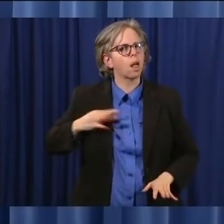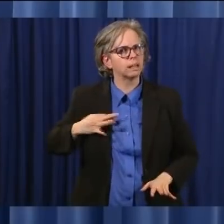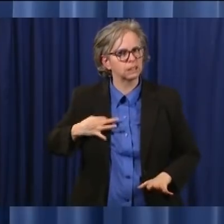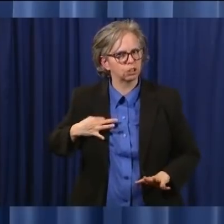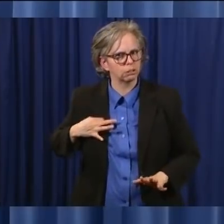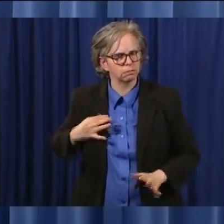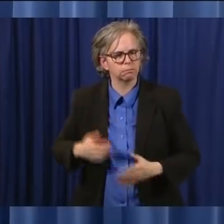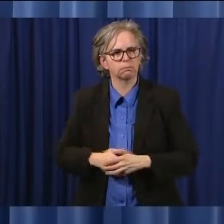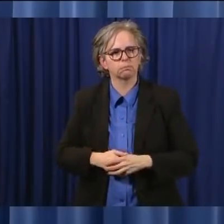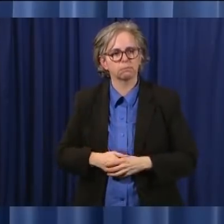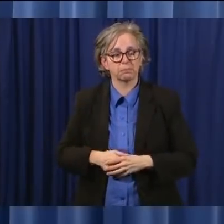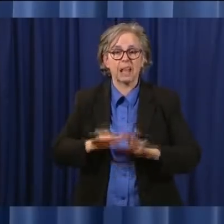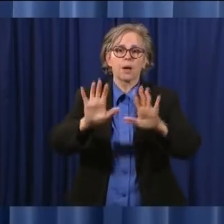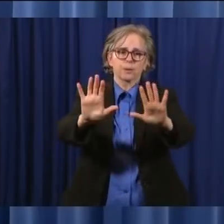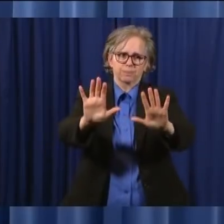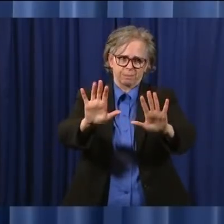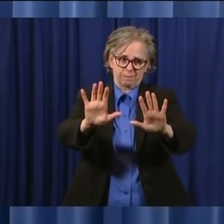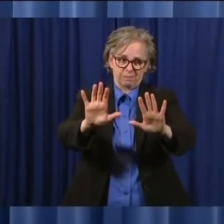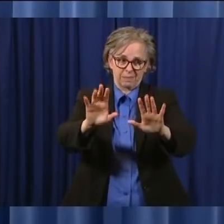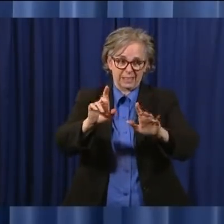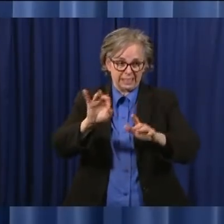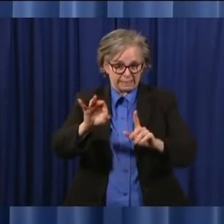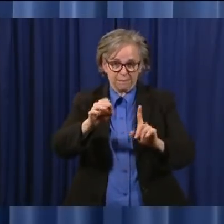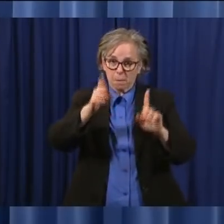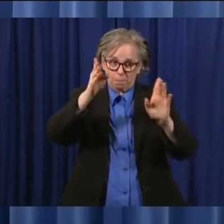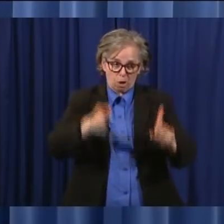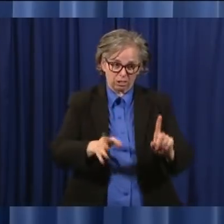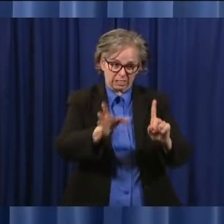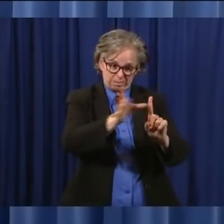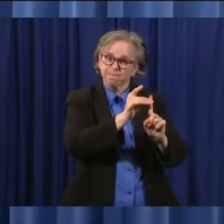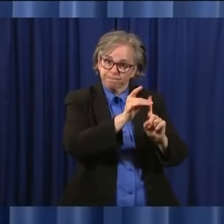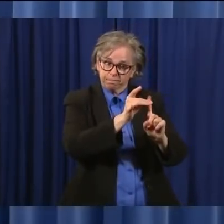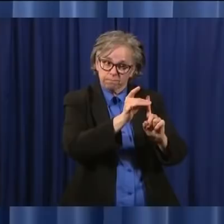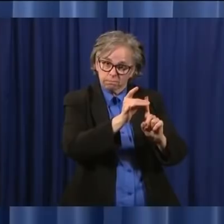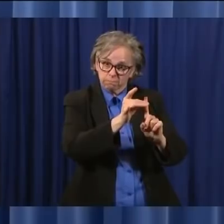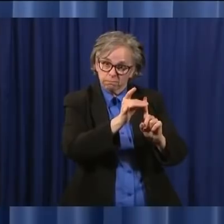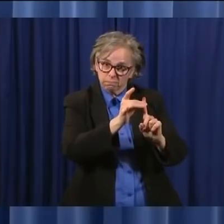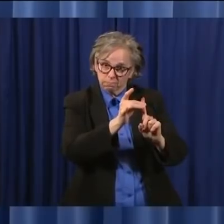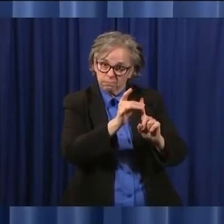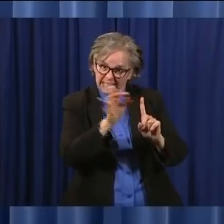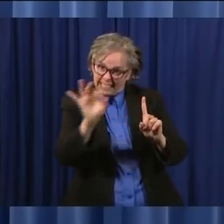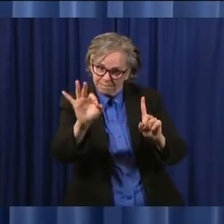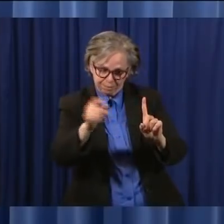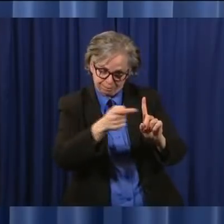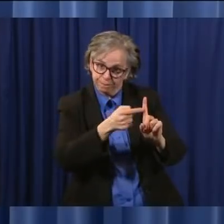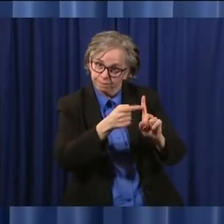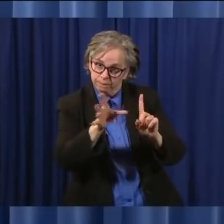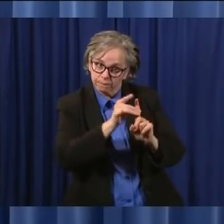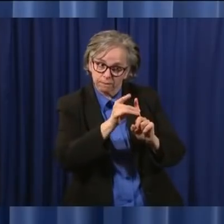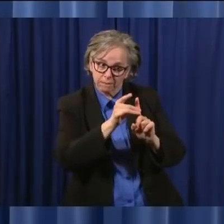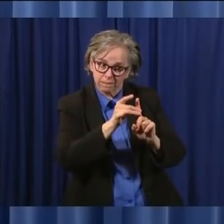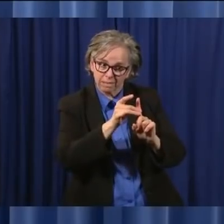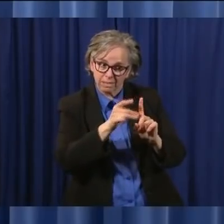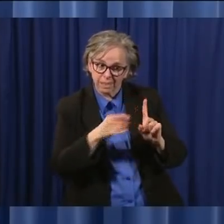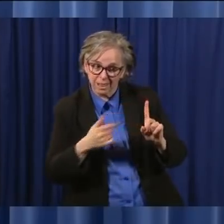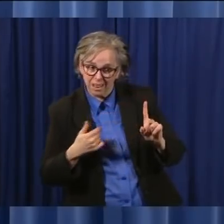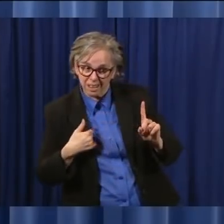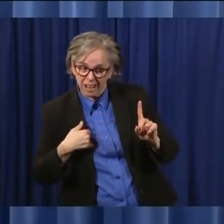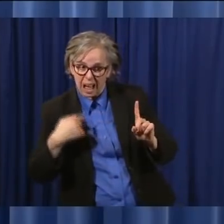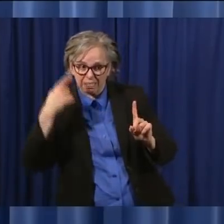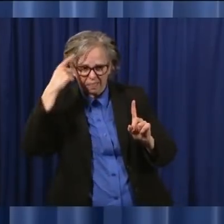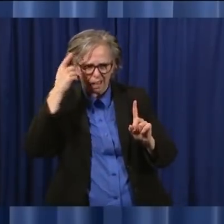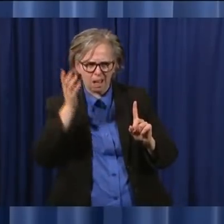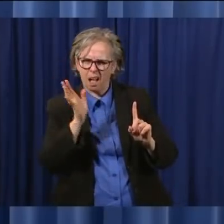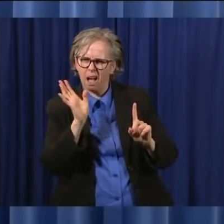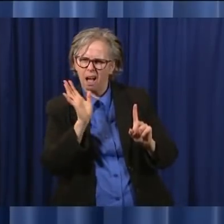someone tests positive for COVID-19, I don't think there's any Ohioan that I know that would not want to try